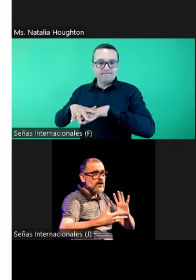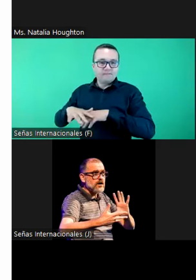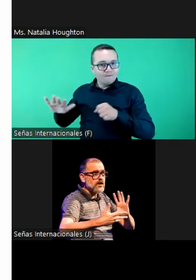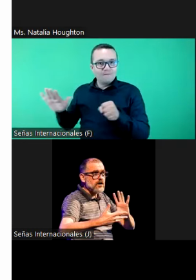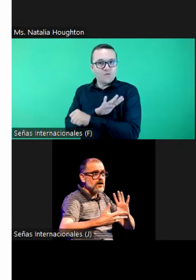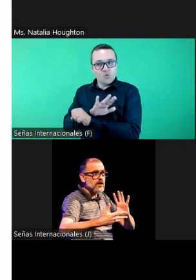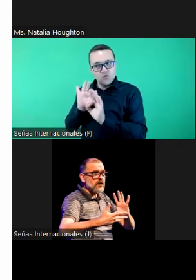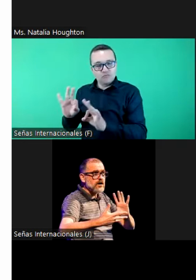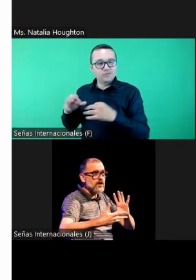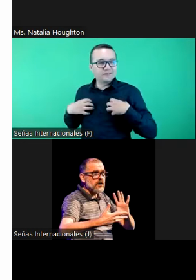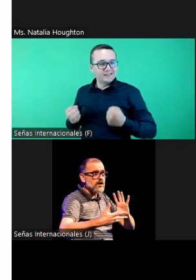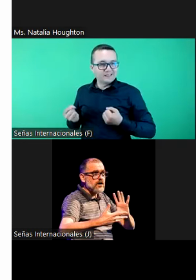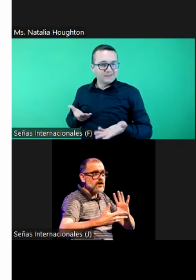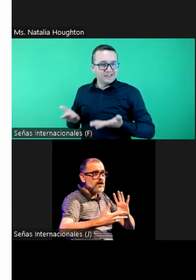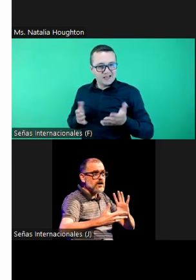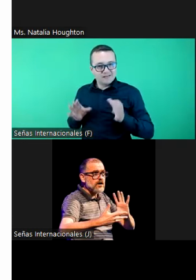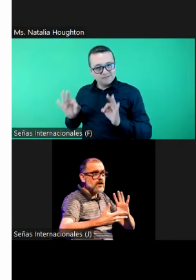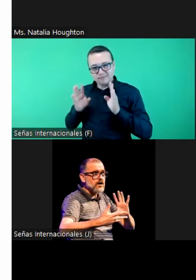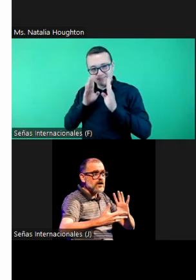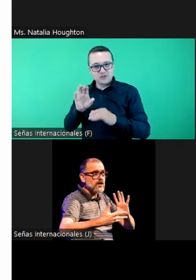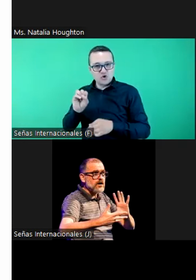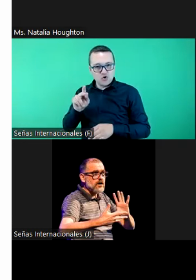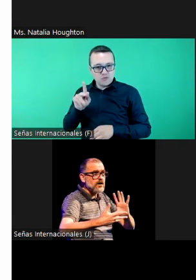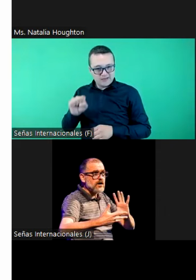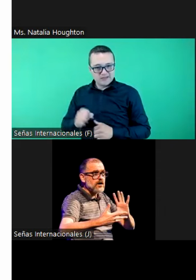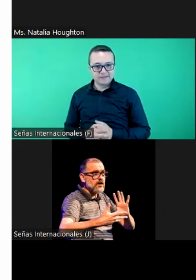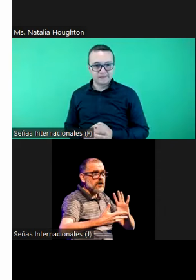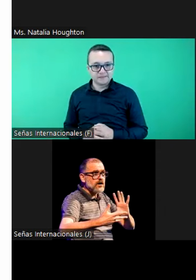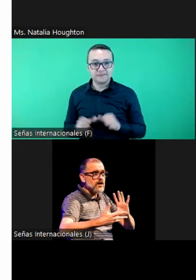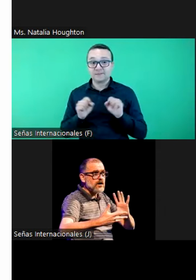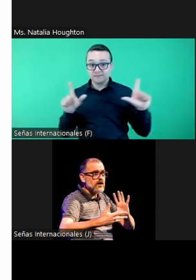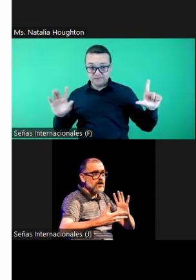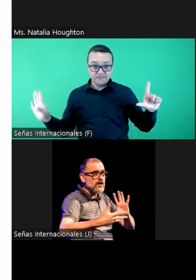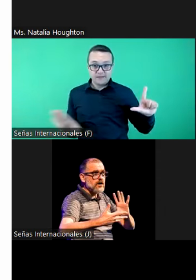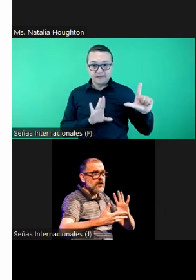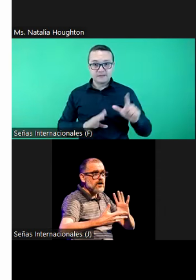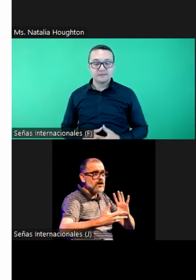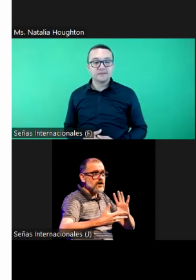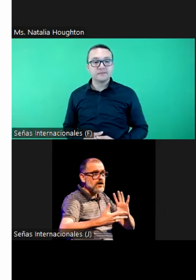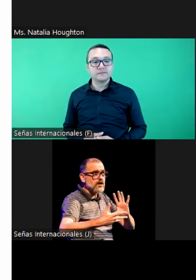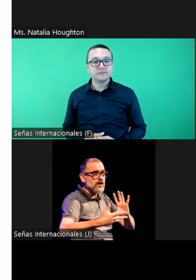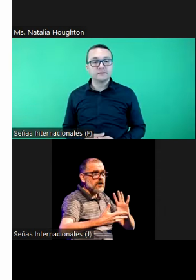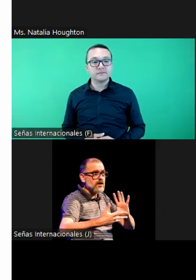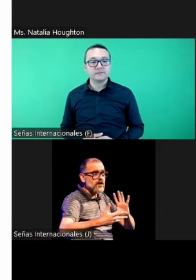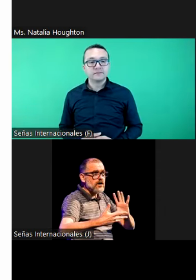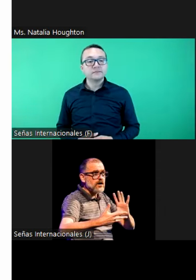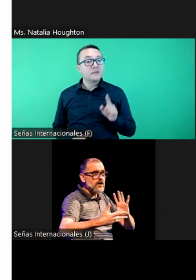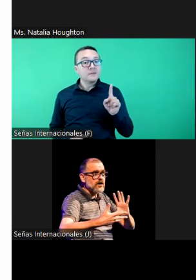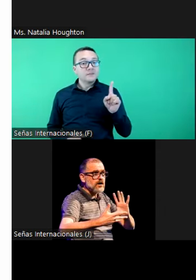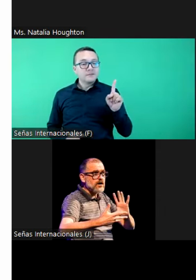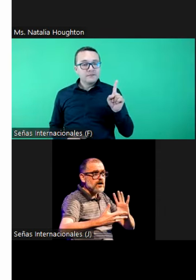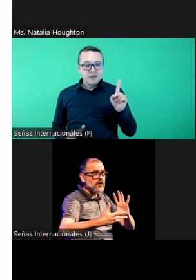recovery of these services from the PAO perspective. But there is